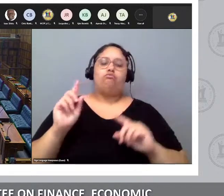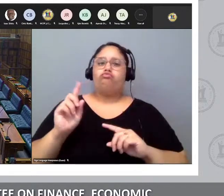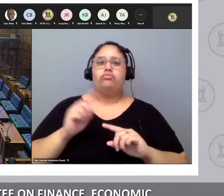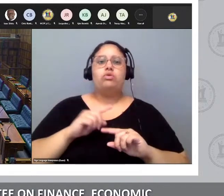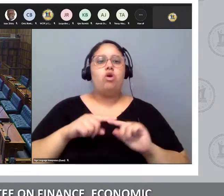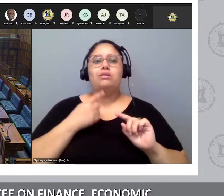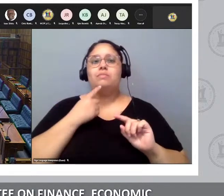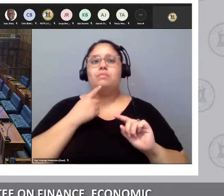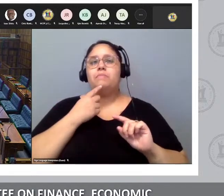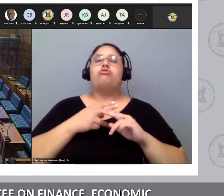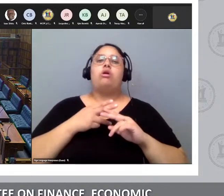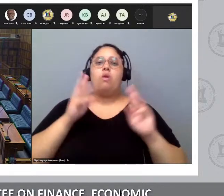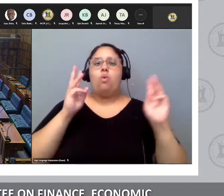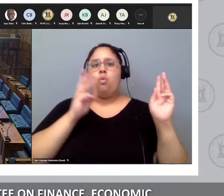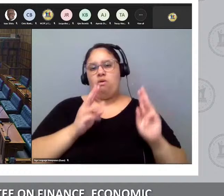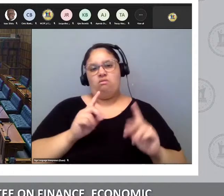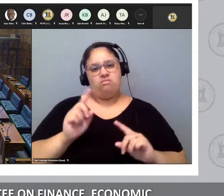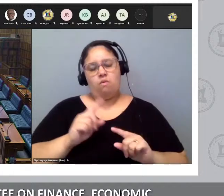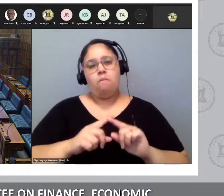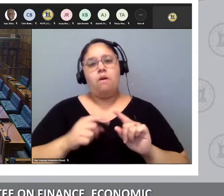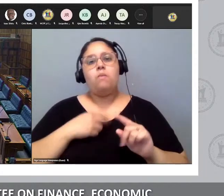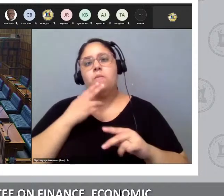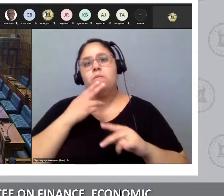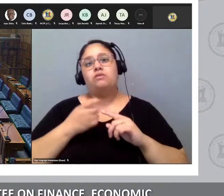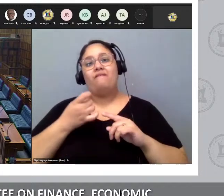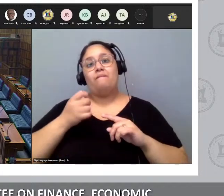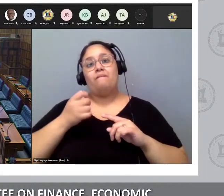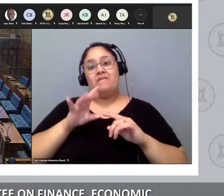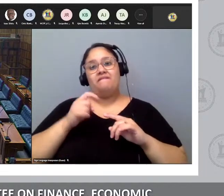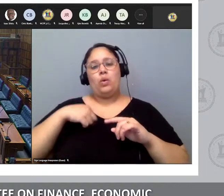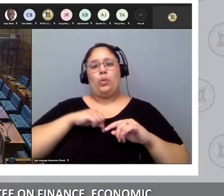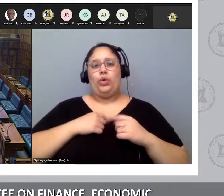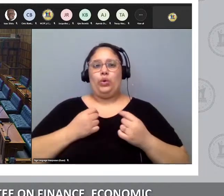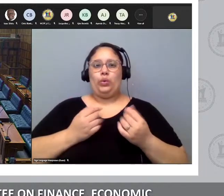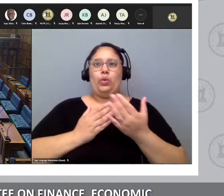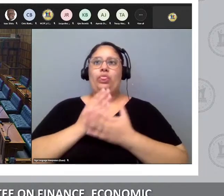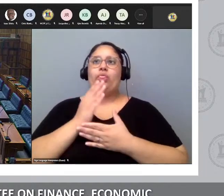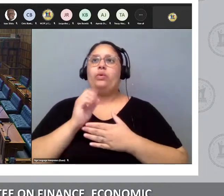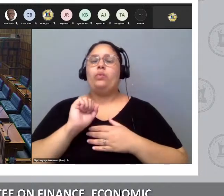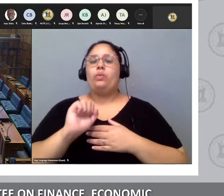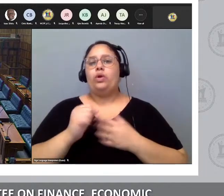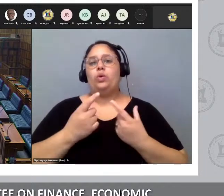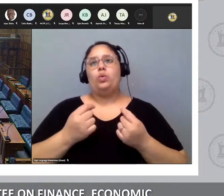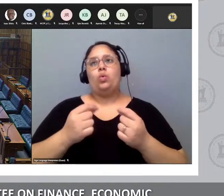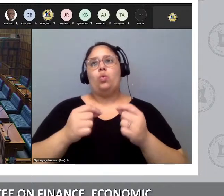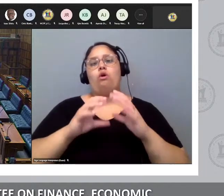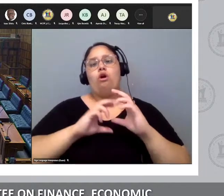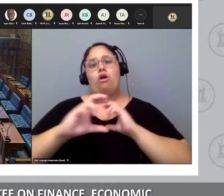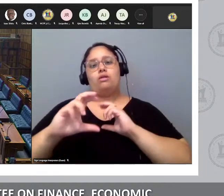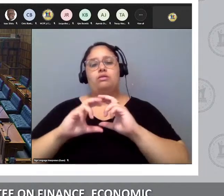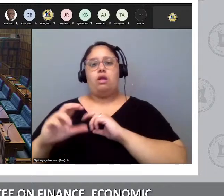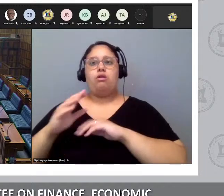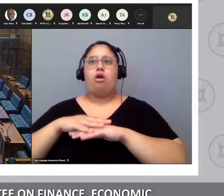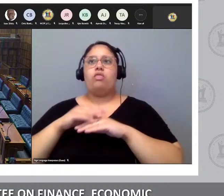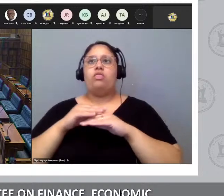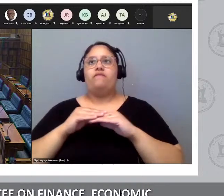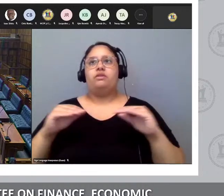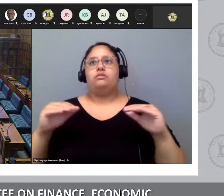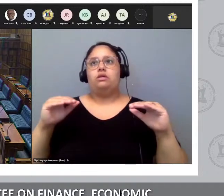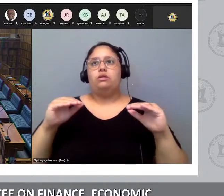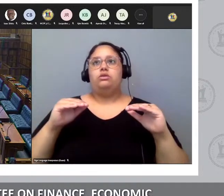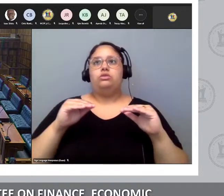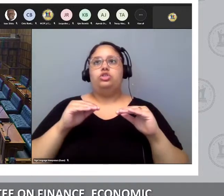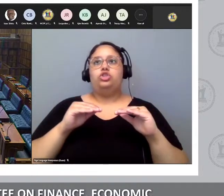wind I want to mention what we're doing for the throughput to get our containers on and off the vessel and that's what we're